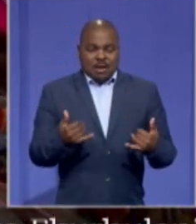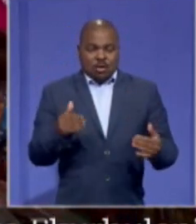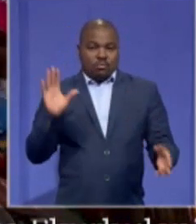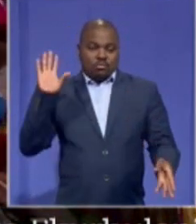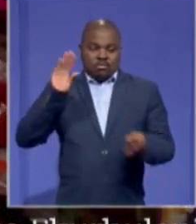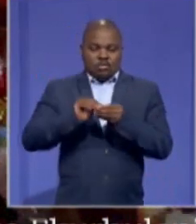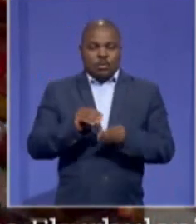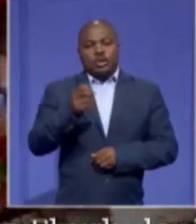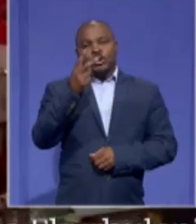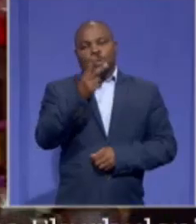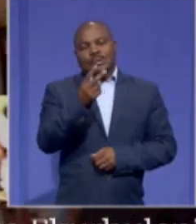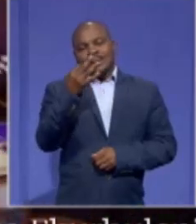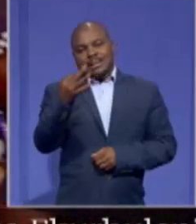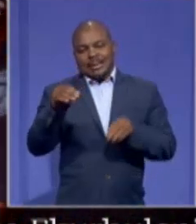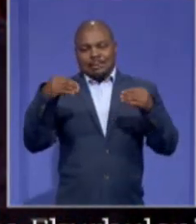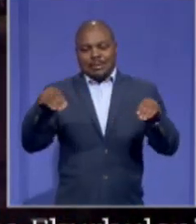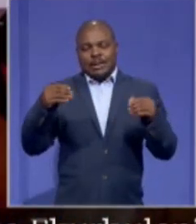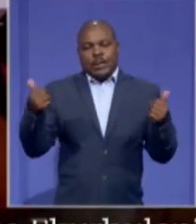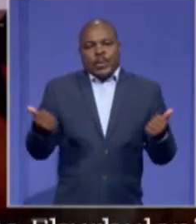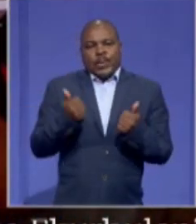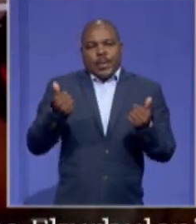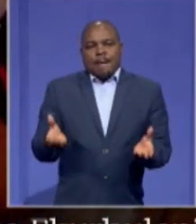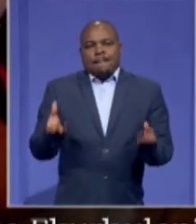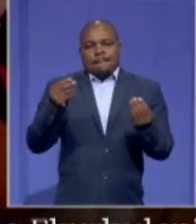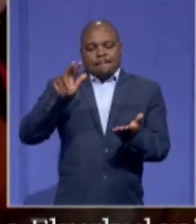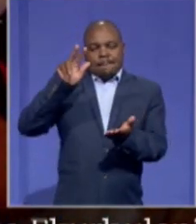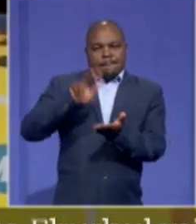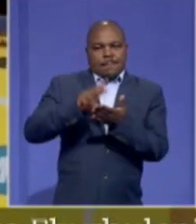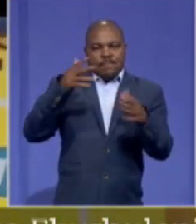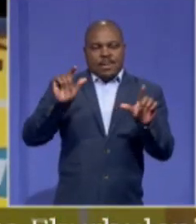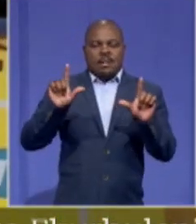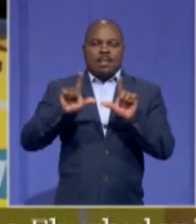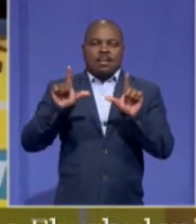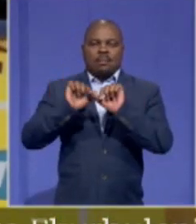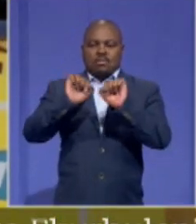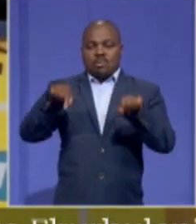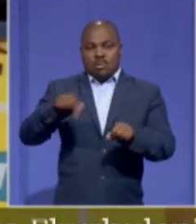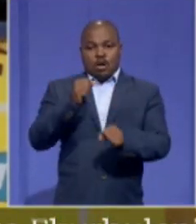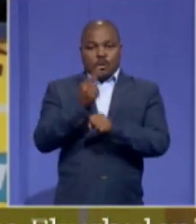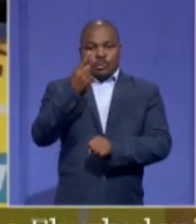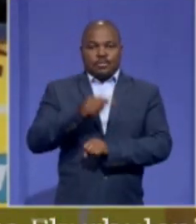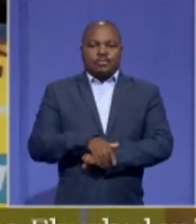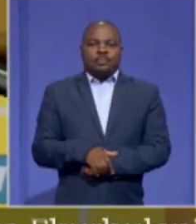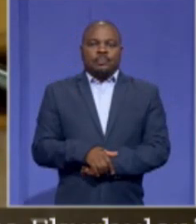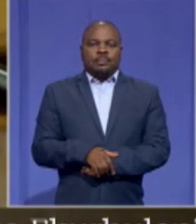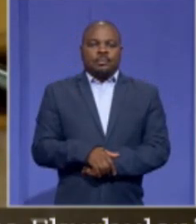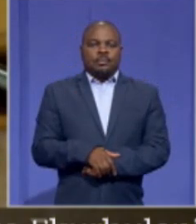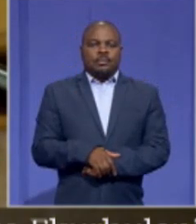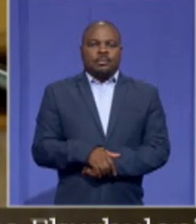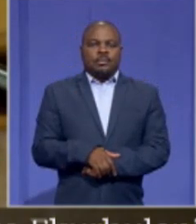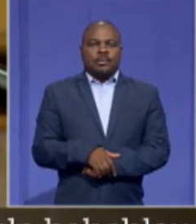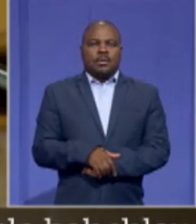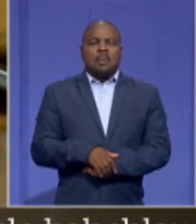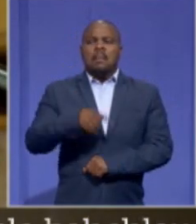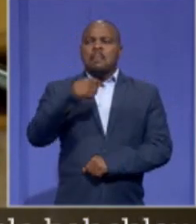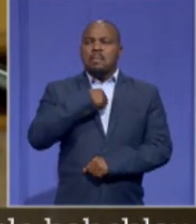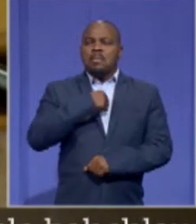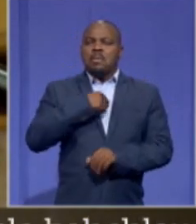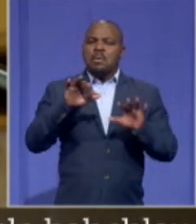a 23 a atlehileng ho fumana di-license Gauteng. When I travel around the